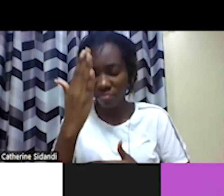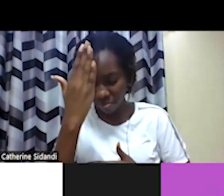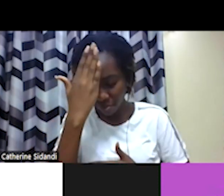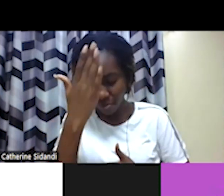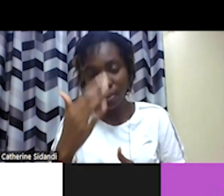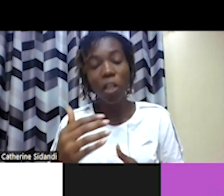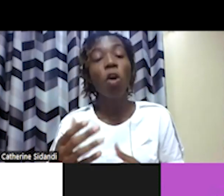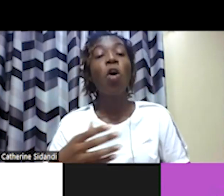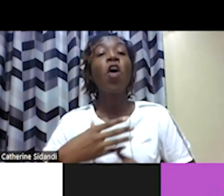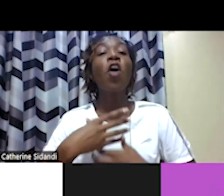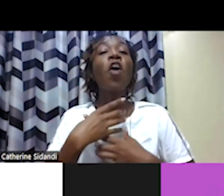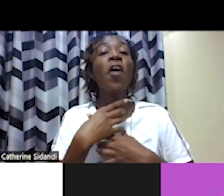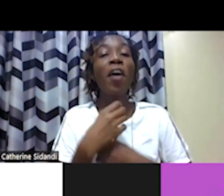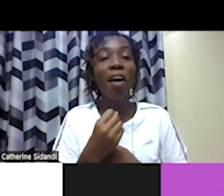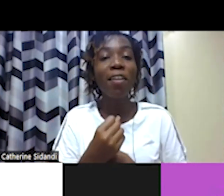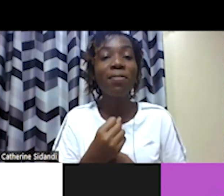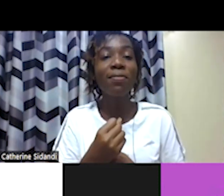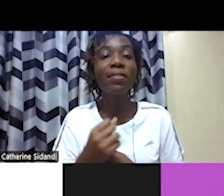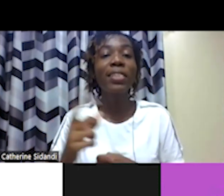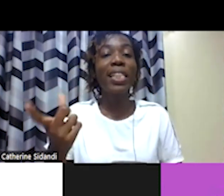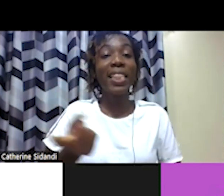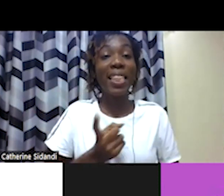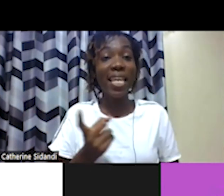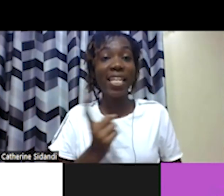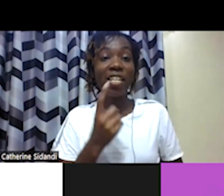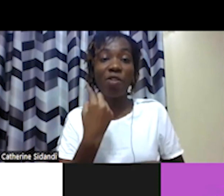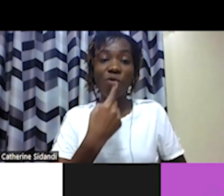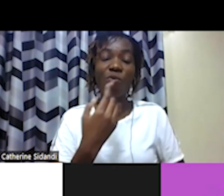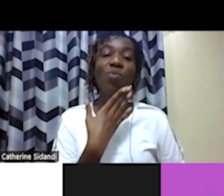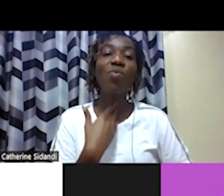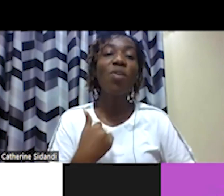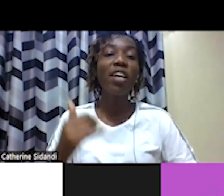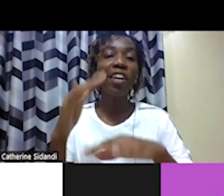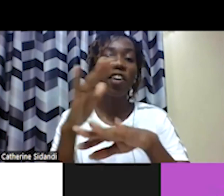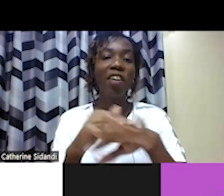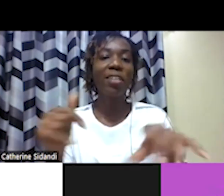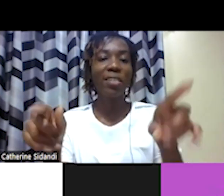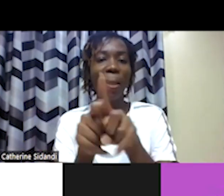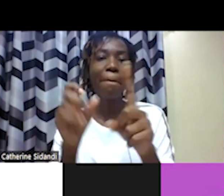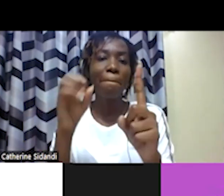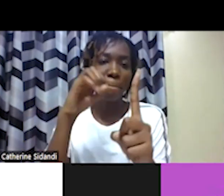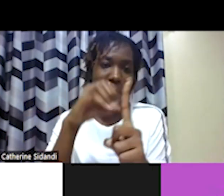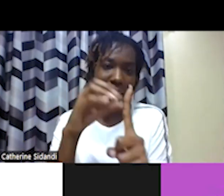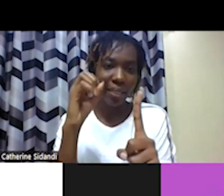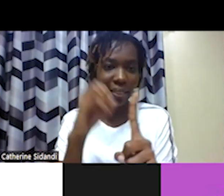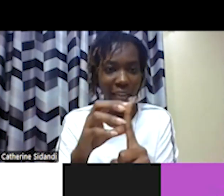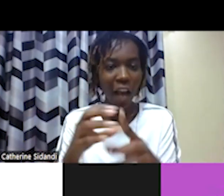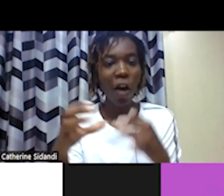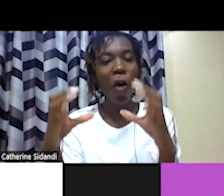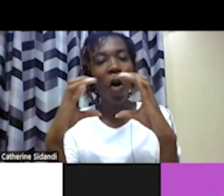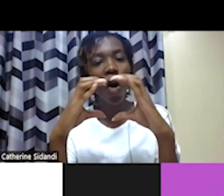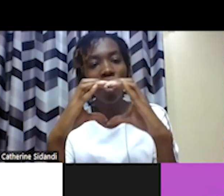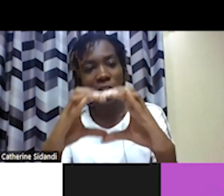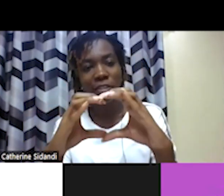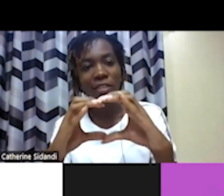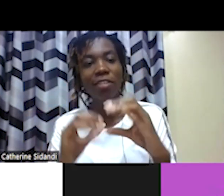be hosting a lady I want to refer as a mentor, a coach,